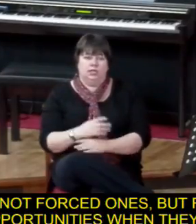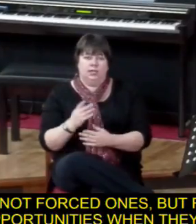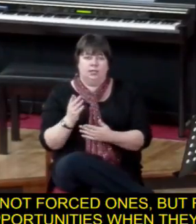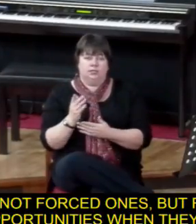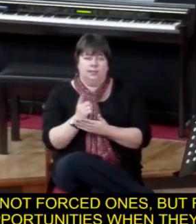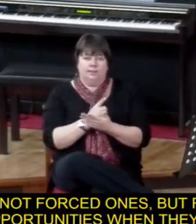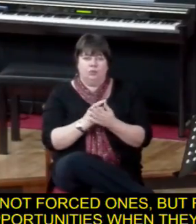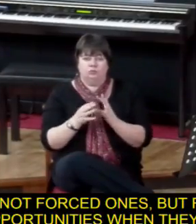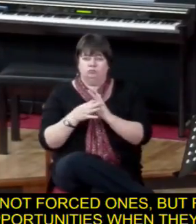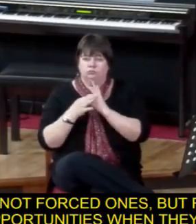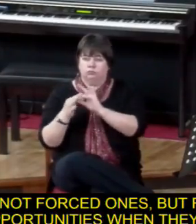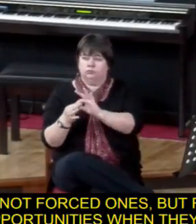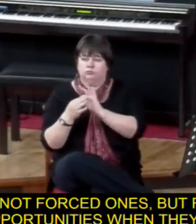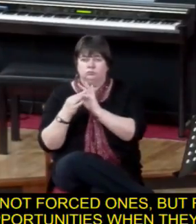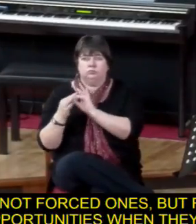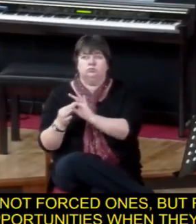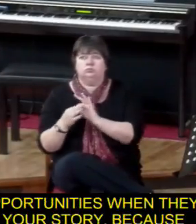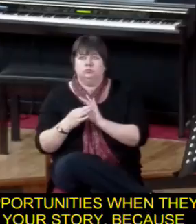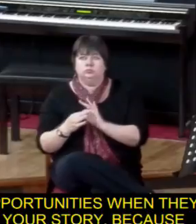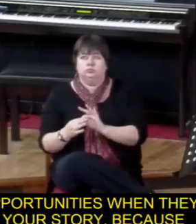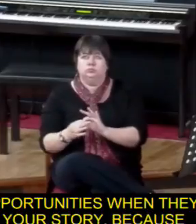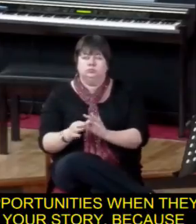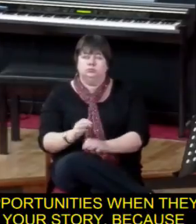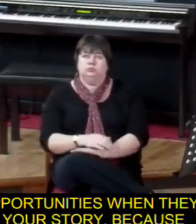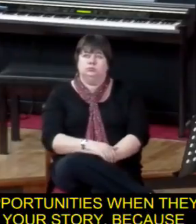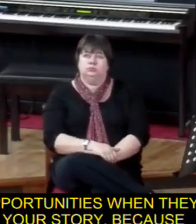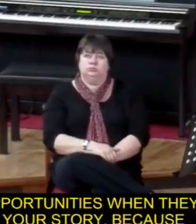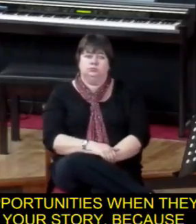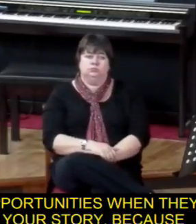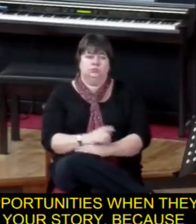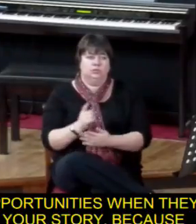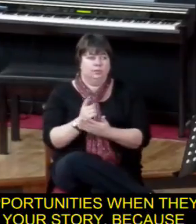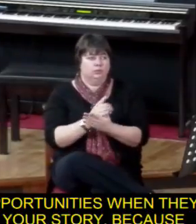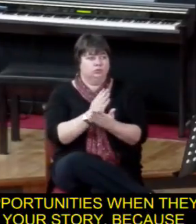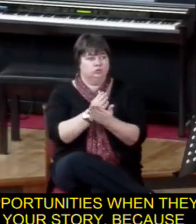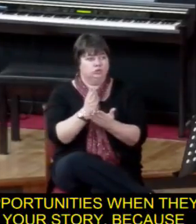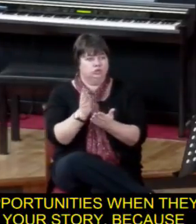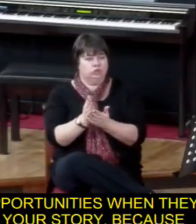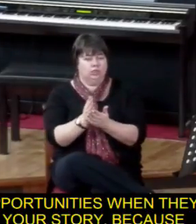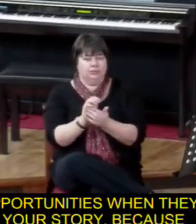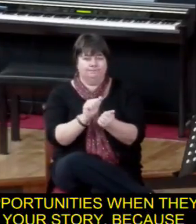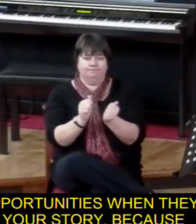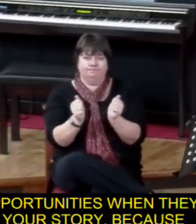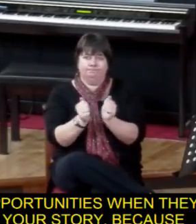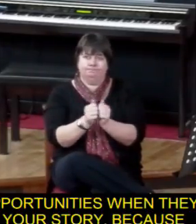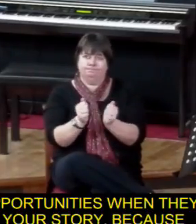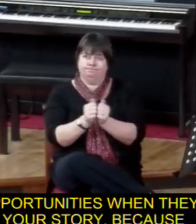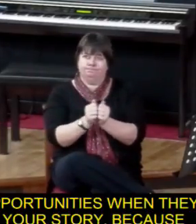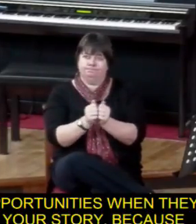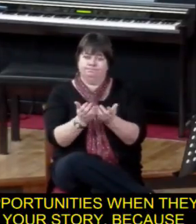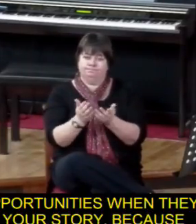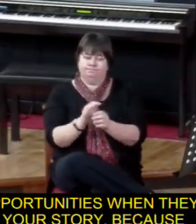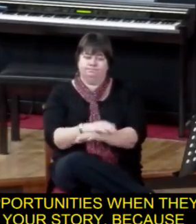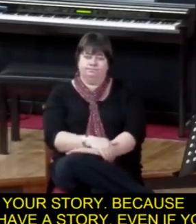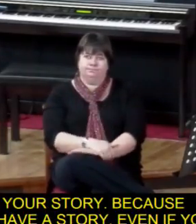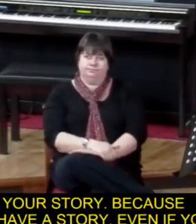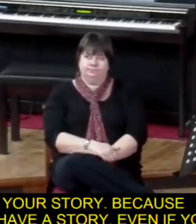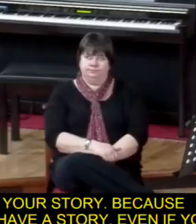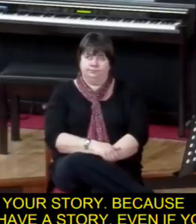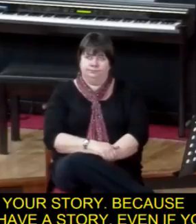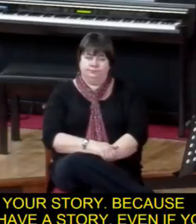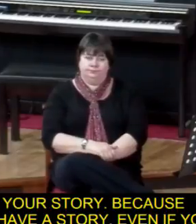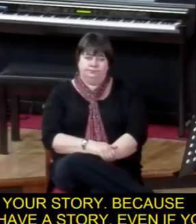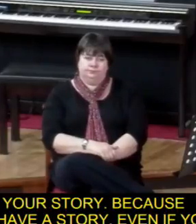relationships. It's about sharing friendship evangelism.